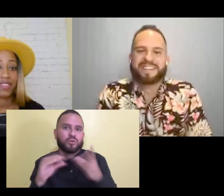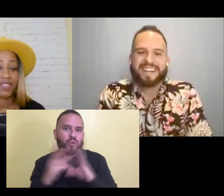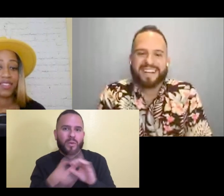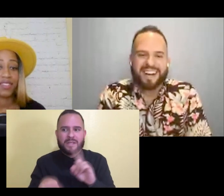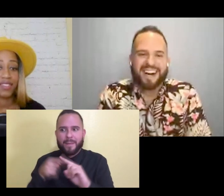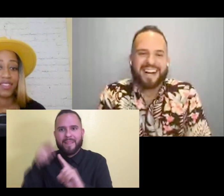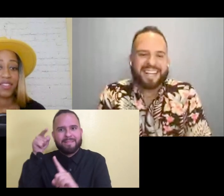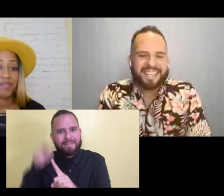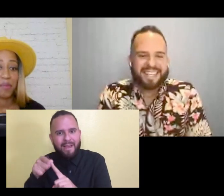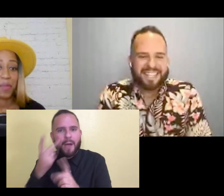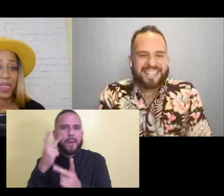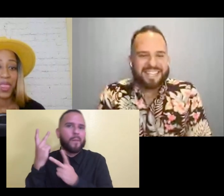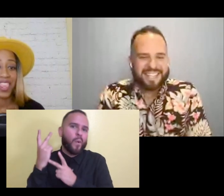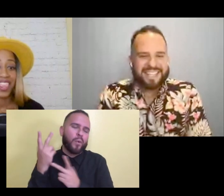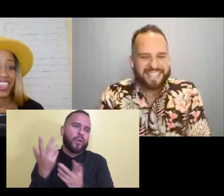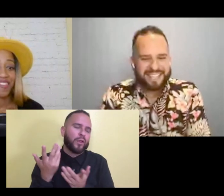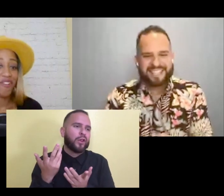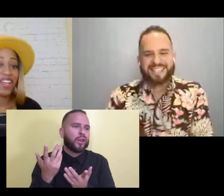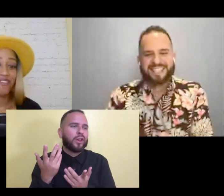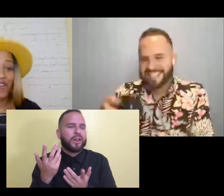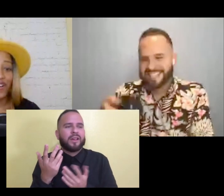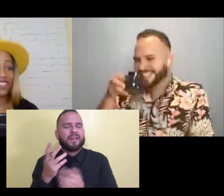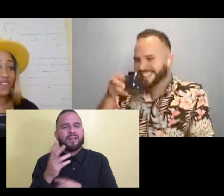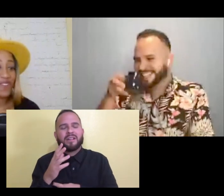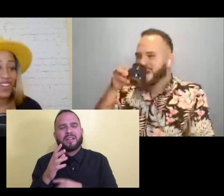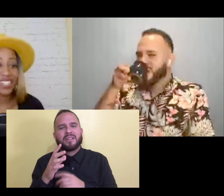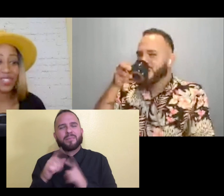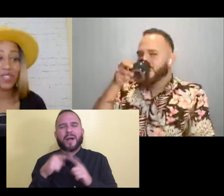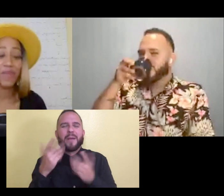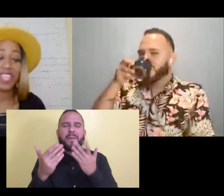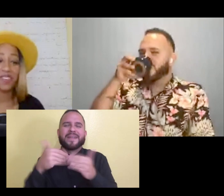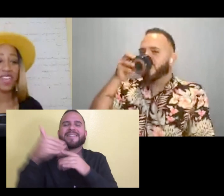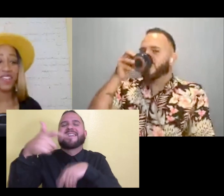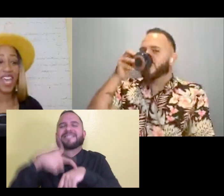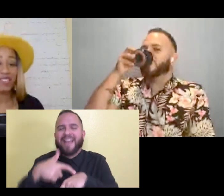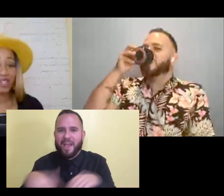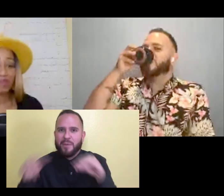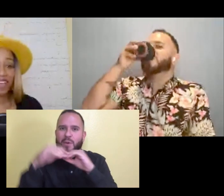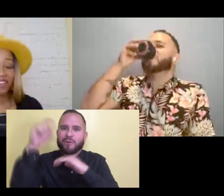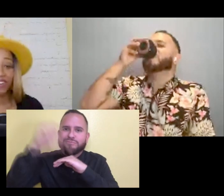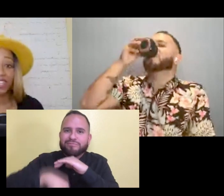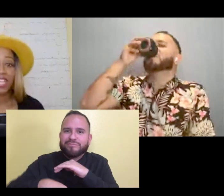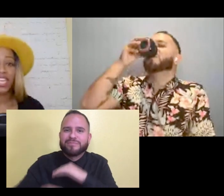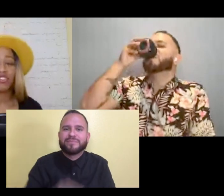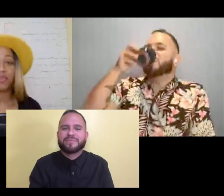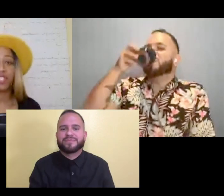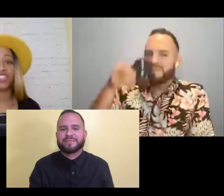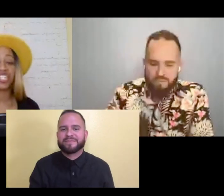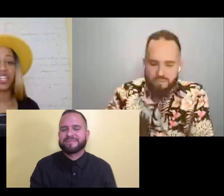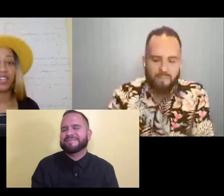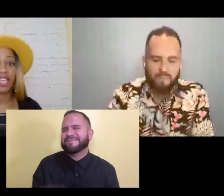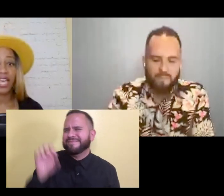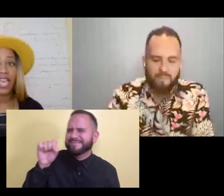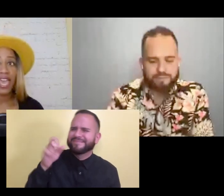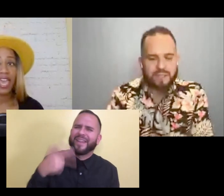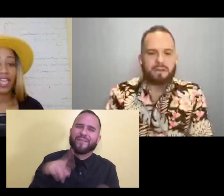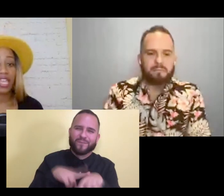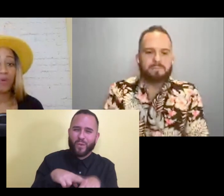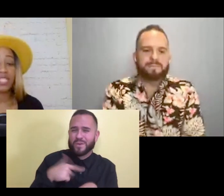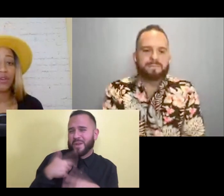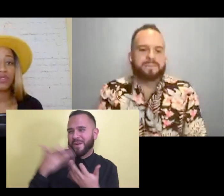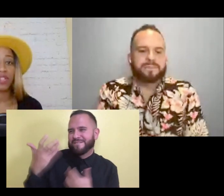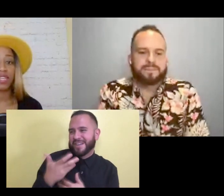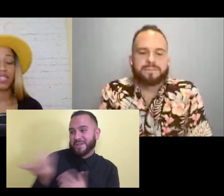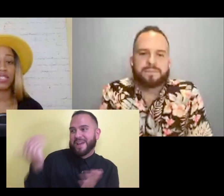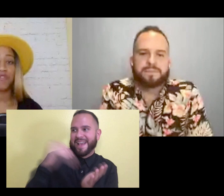time around. Right, of course, because we definitely have to have Joe back on. Thank you so much for sharing that, and that